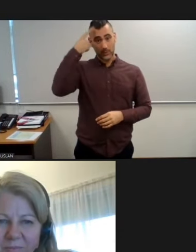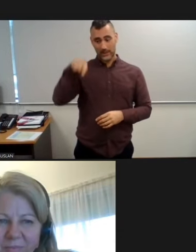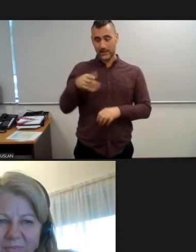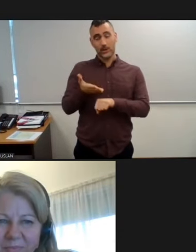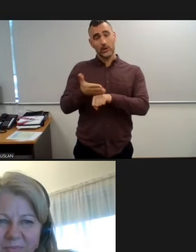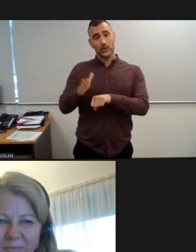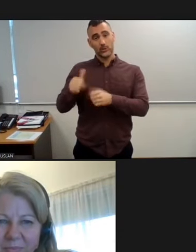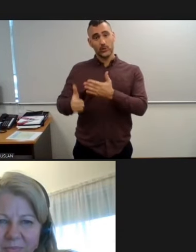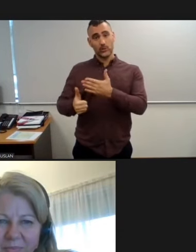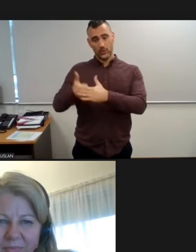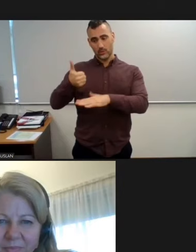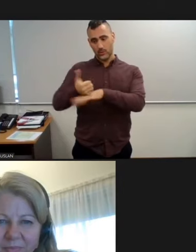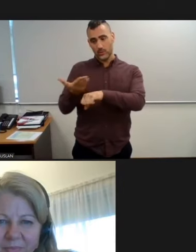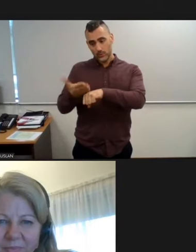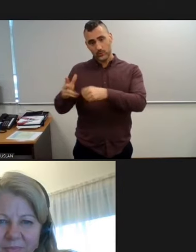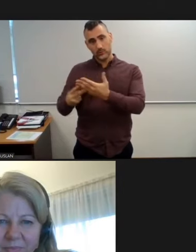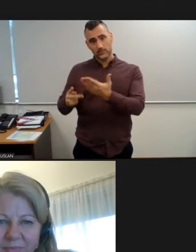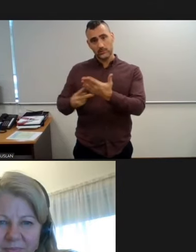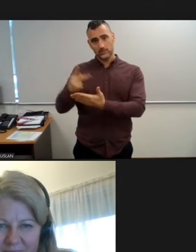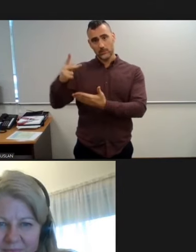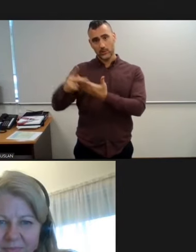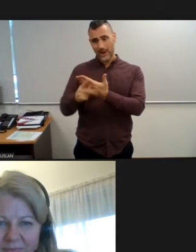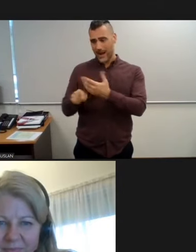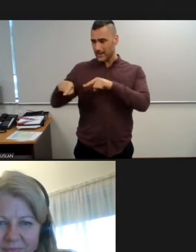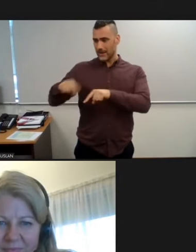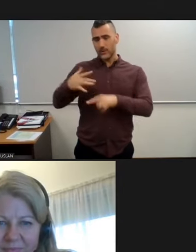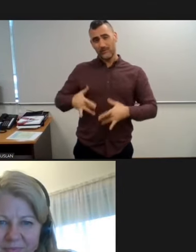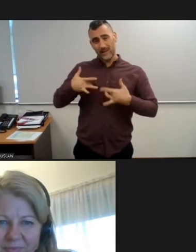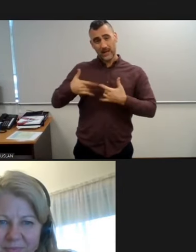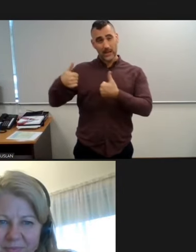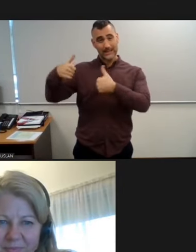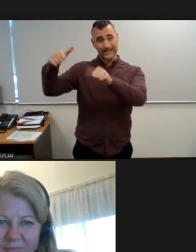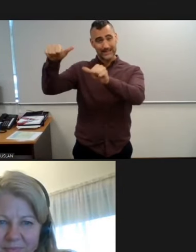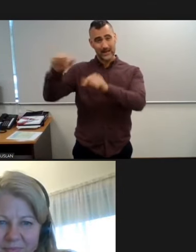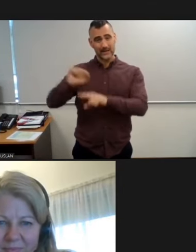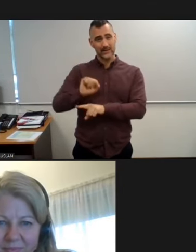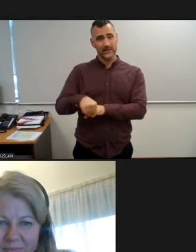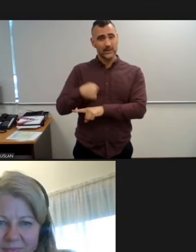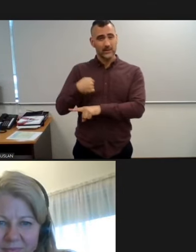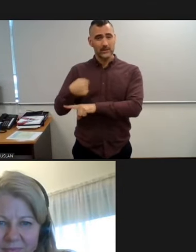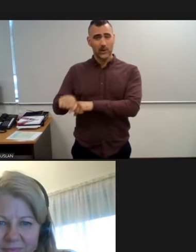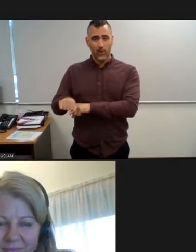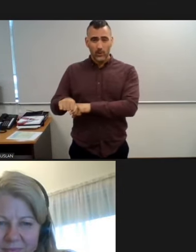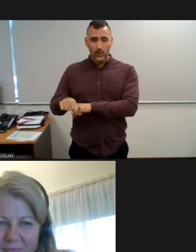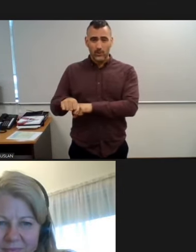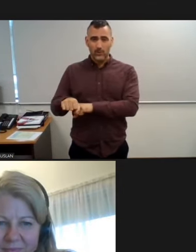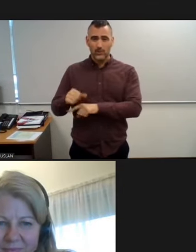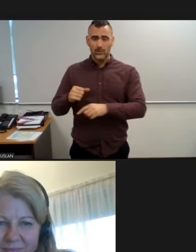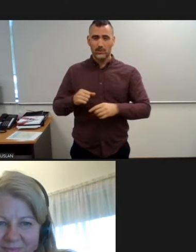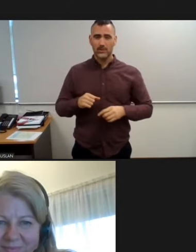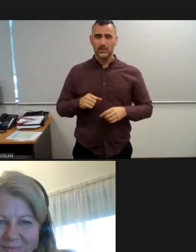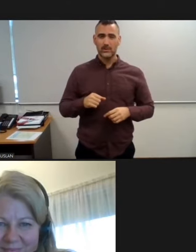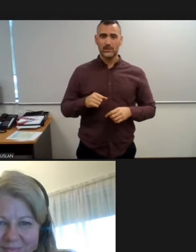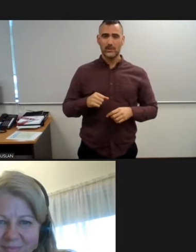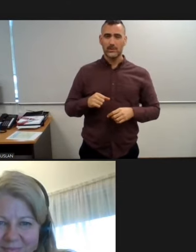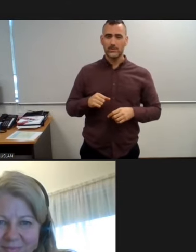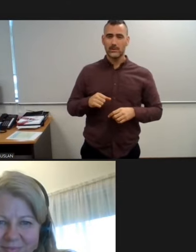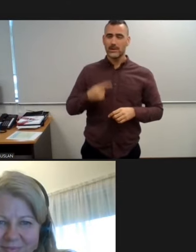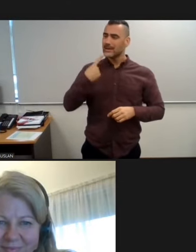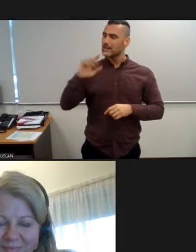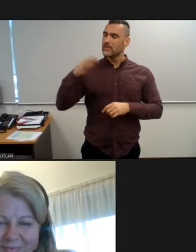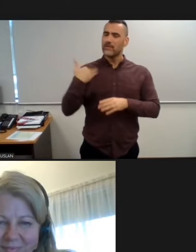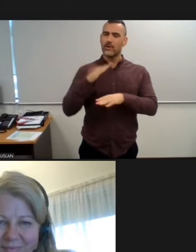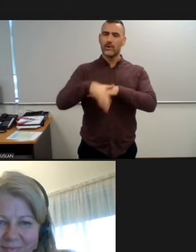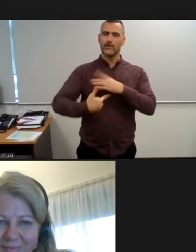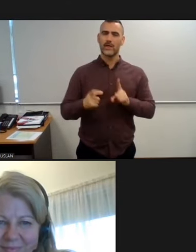I know you mentioned earlier about the data you're collecting from organisations around what, but I guess there's a question here about what happens at the end, because we